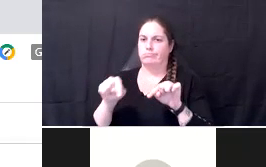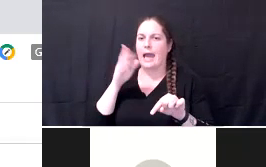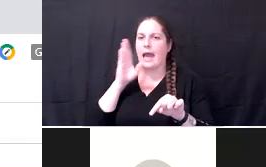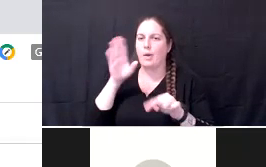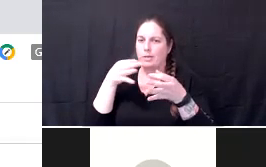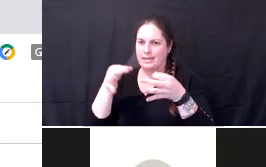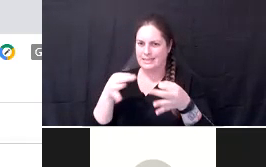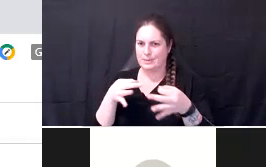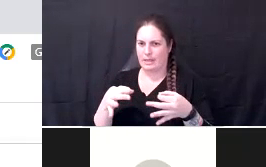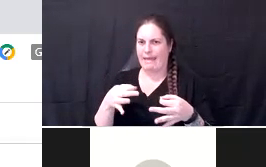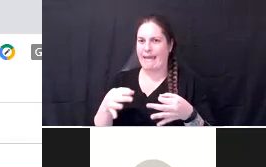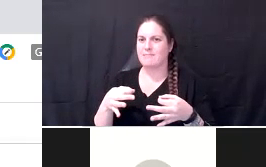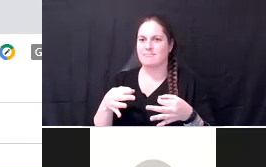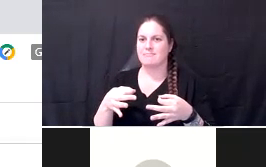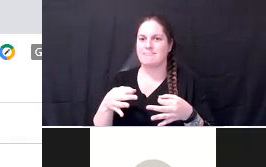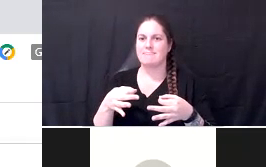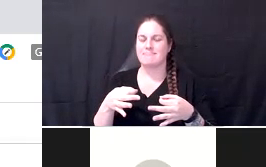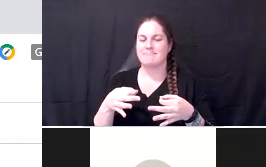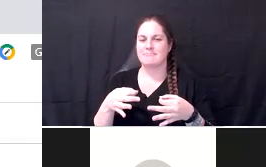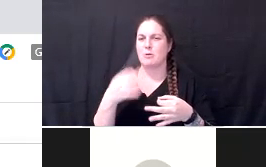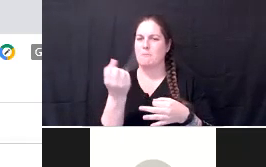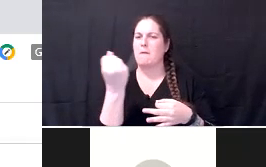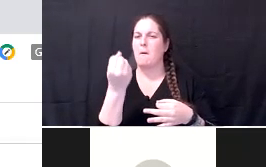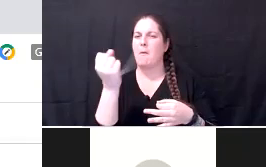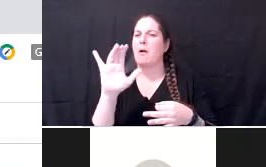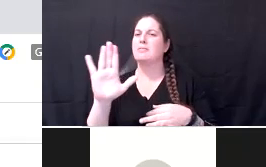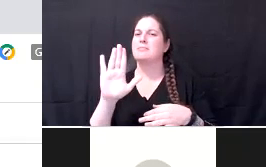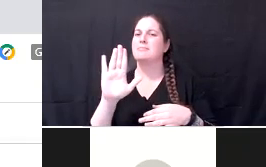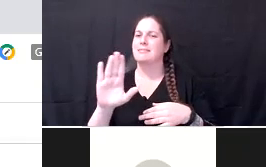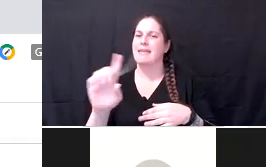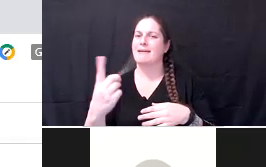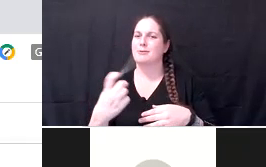the end of the material. Okay. Thank you. Sure, no problem.